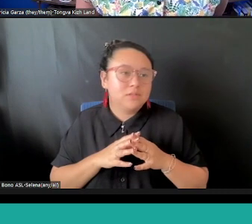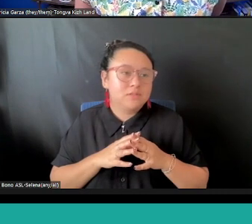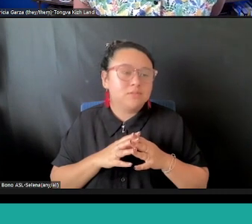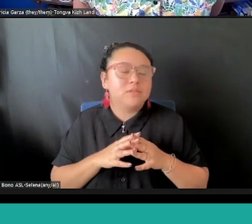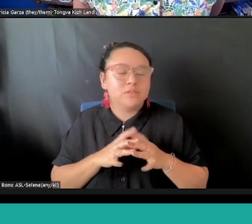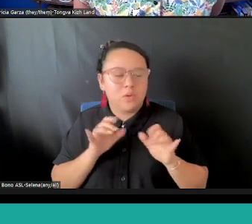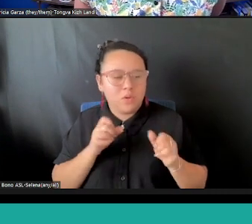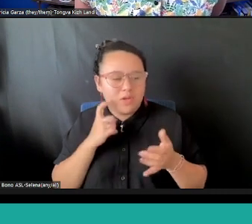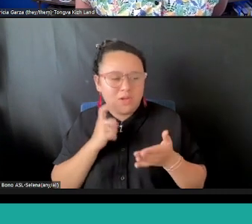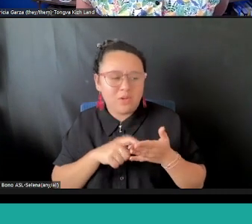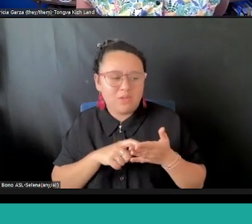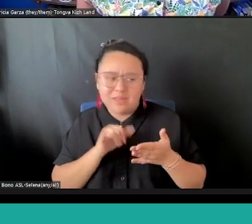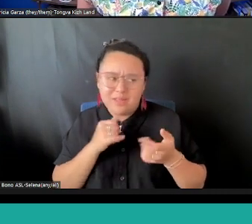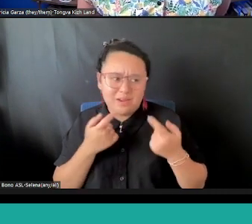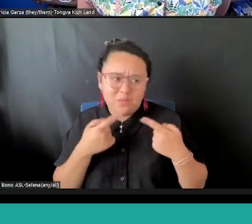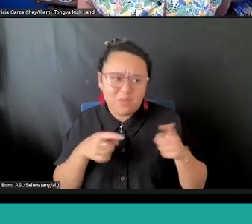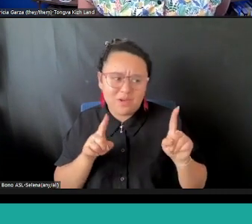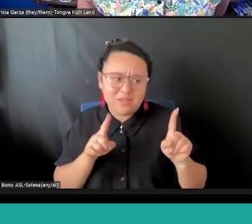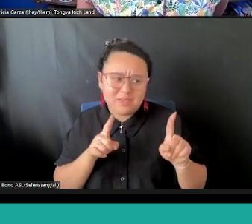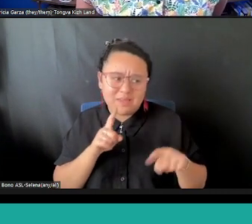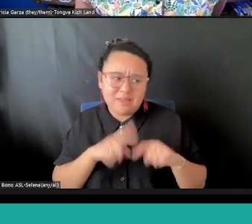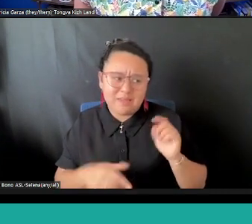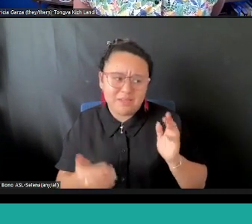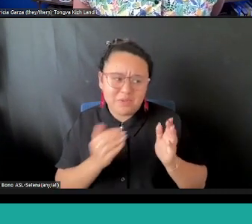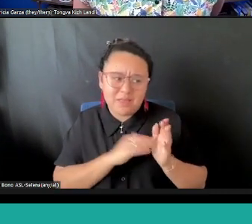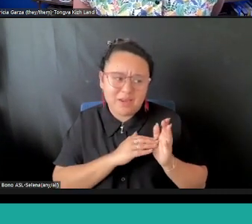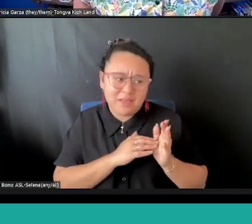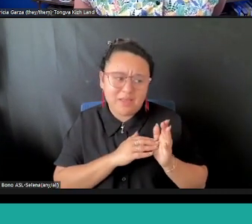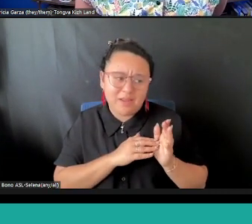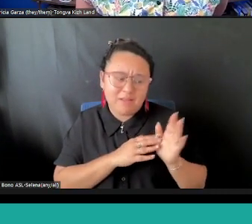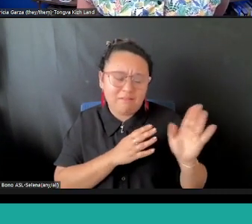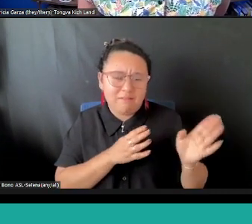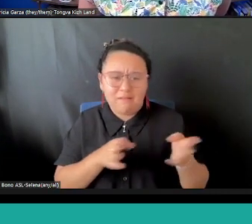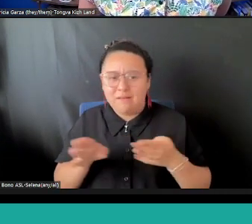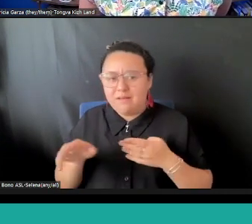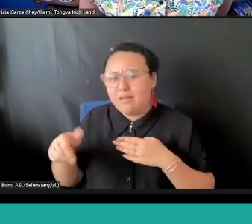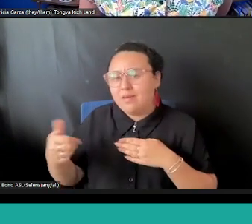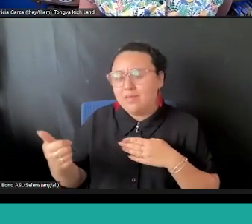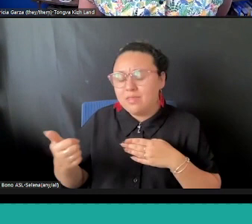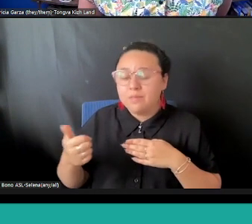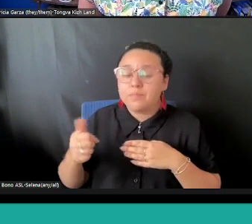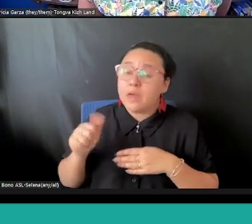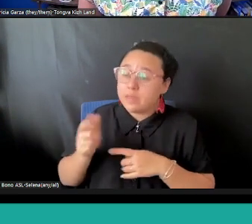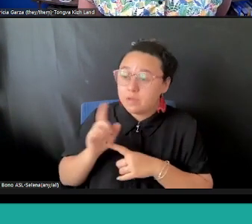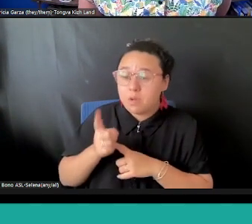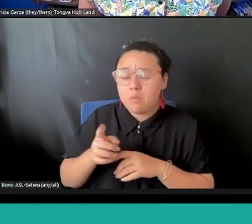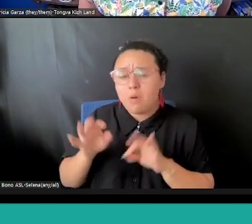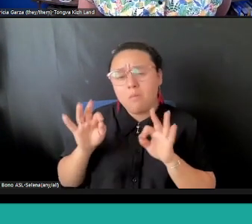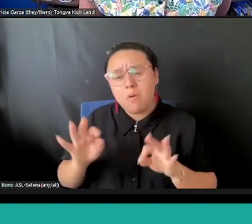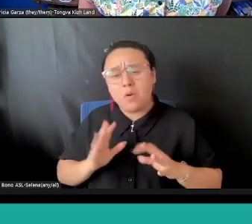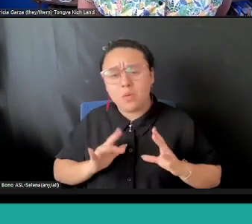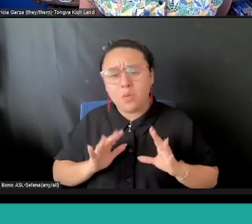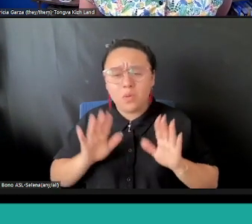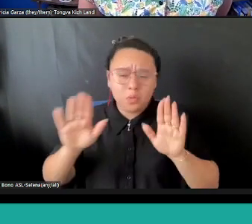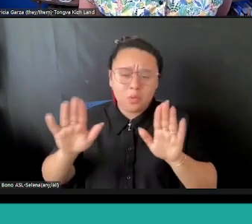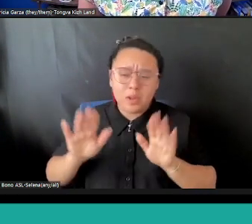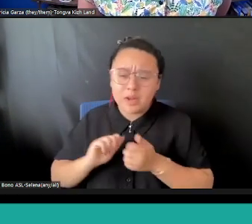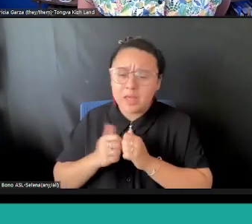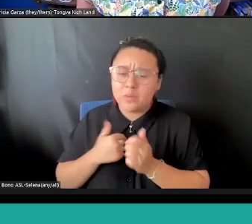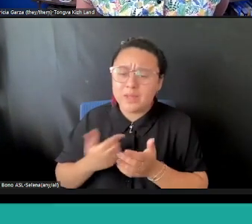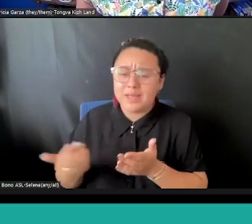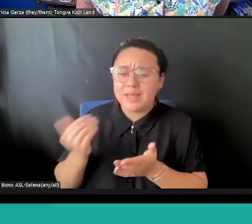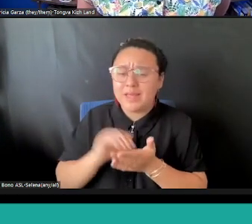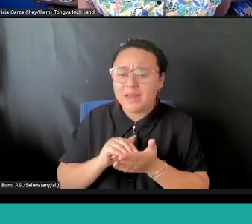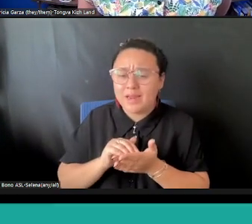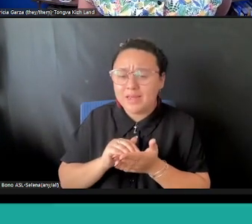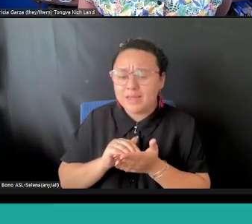acknowledging like, oh, that didn't work. Can't do that again. And then there's moments where like, wow, that was really great. You know, how can